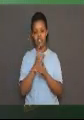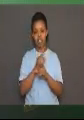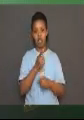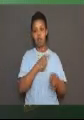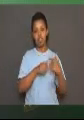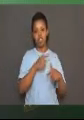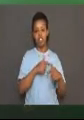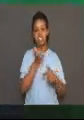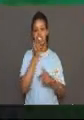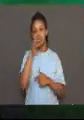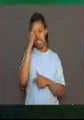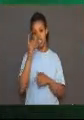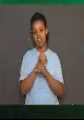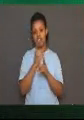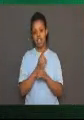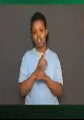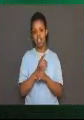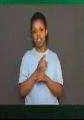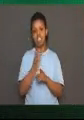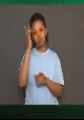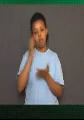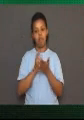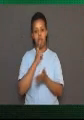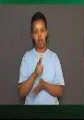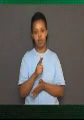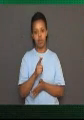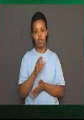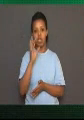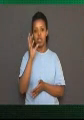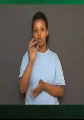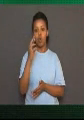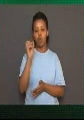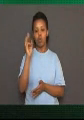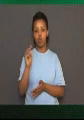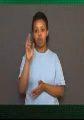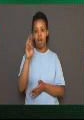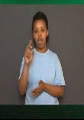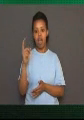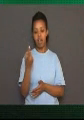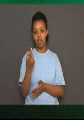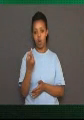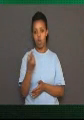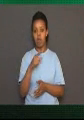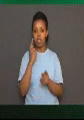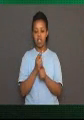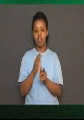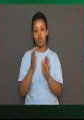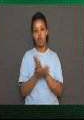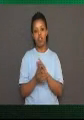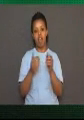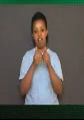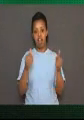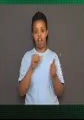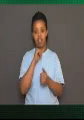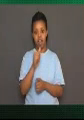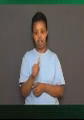chromosomes. When chromosome 21 does not separate successfully and it